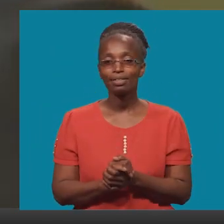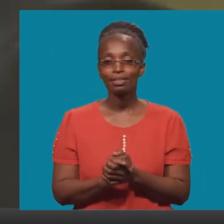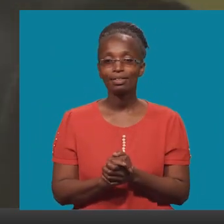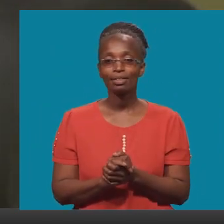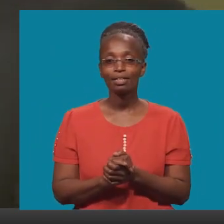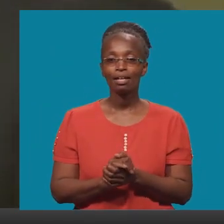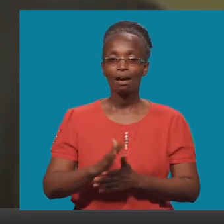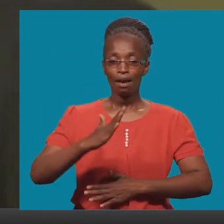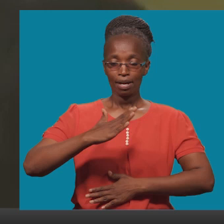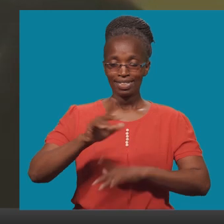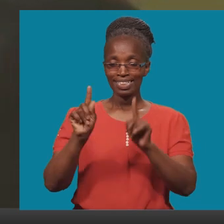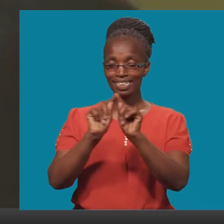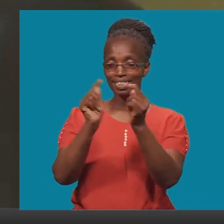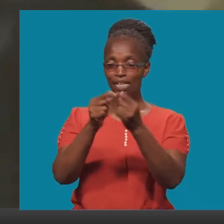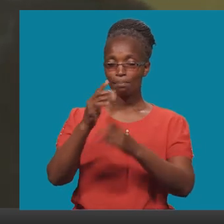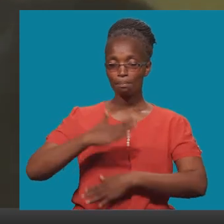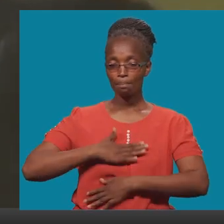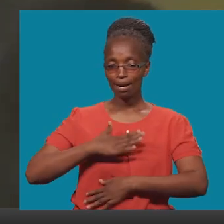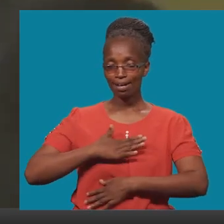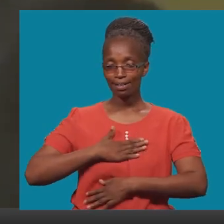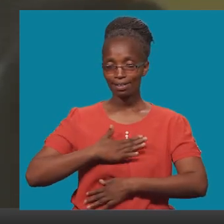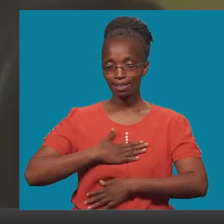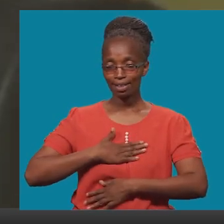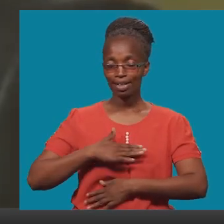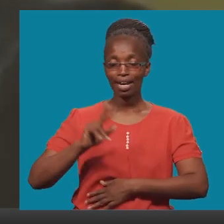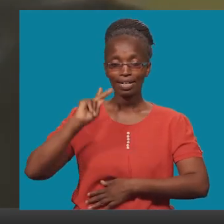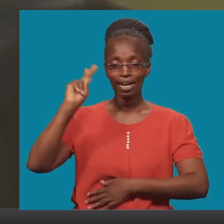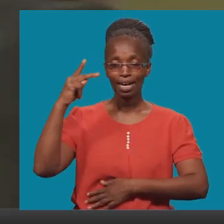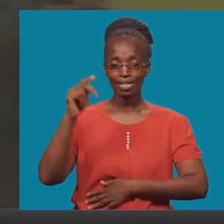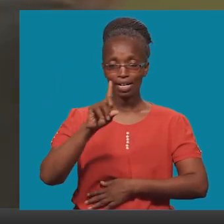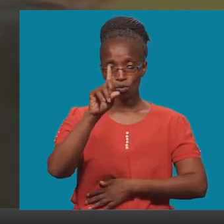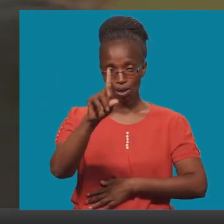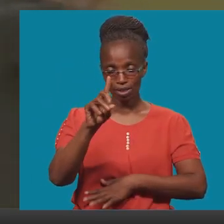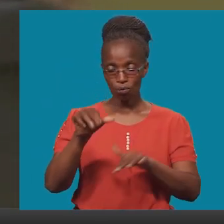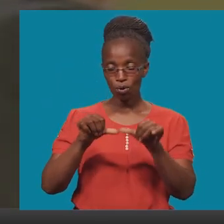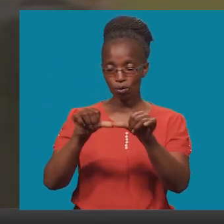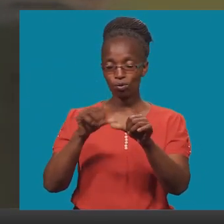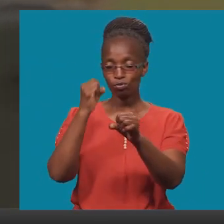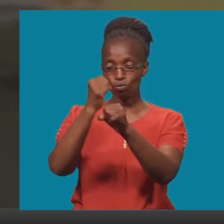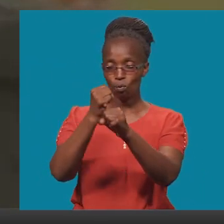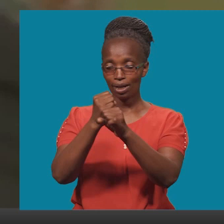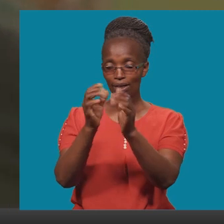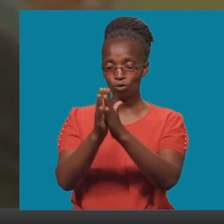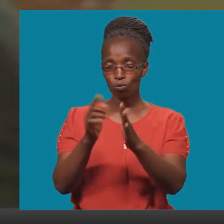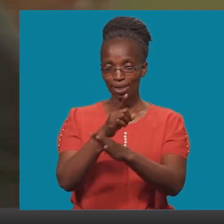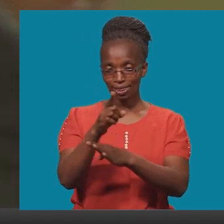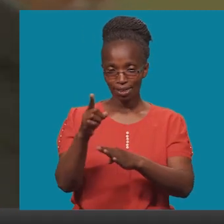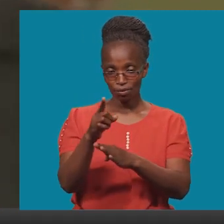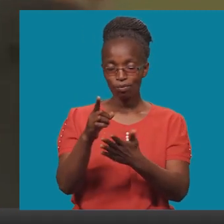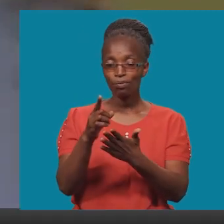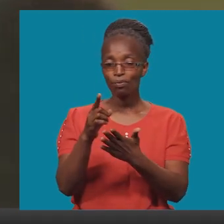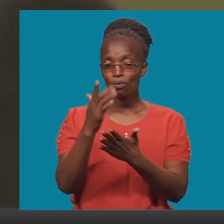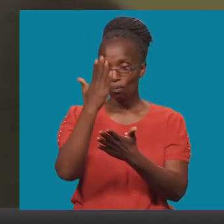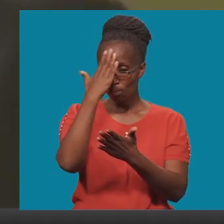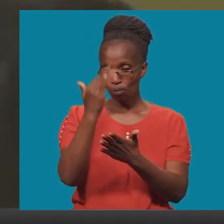commit that my team in Kenya Kwanza and I will work with you